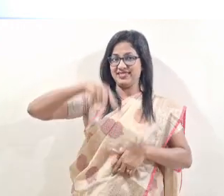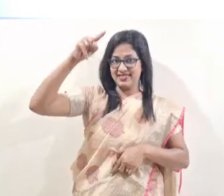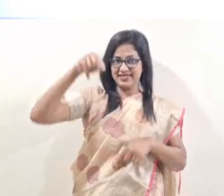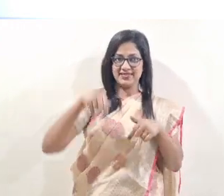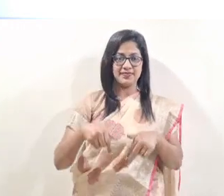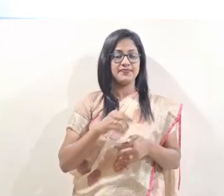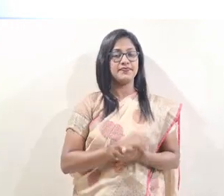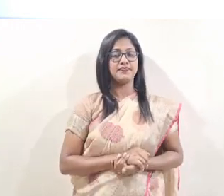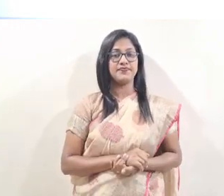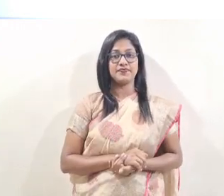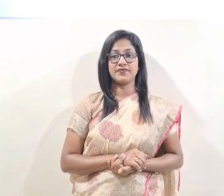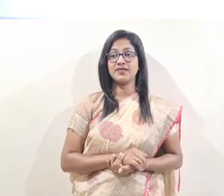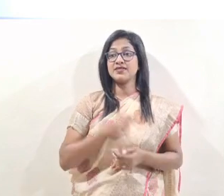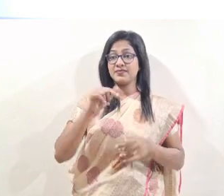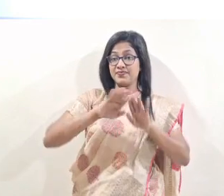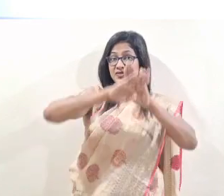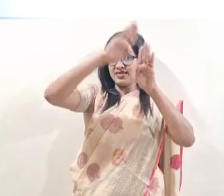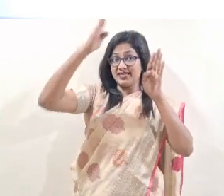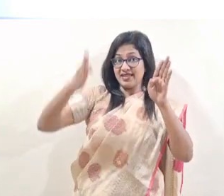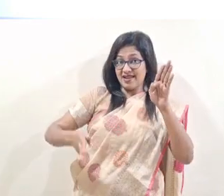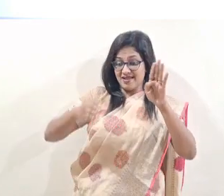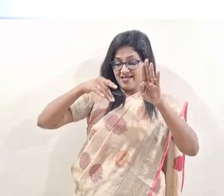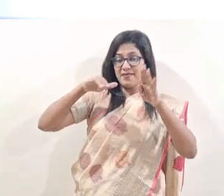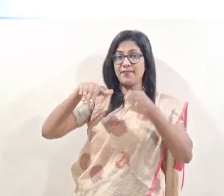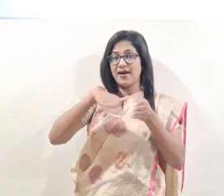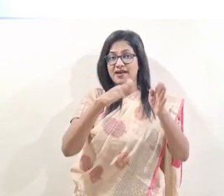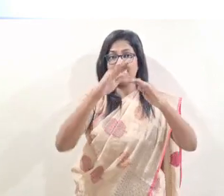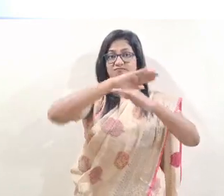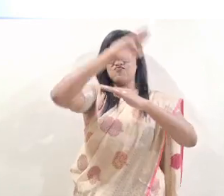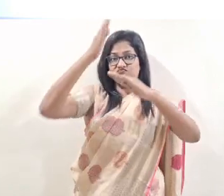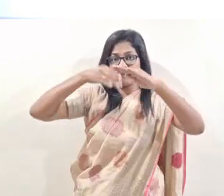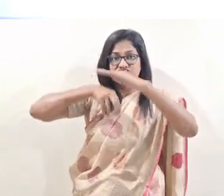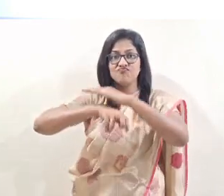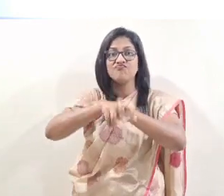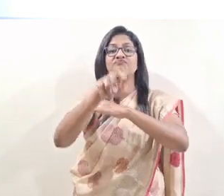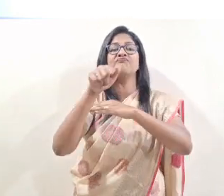Some features of the tunnel.